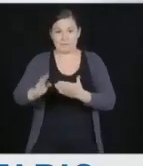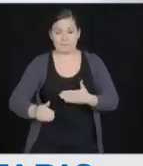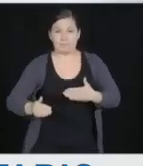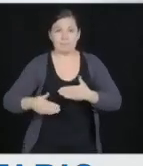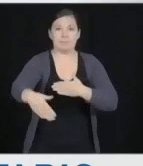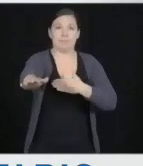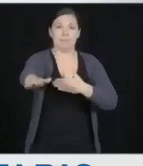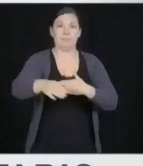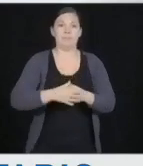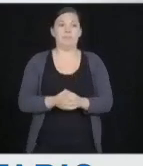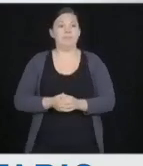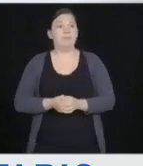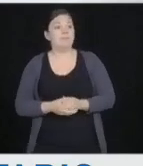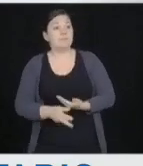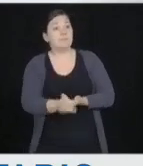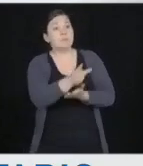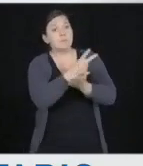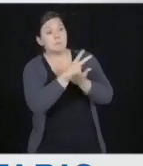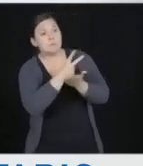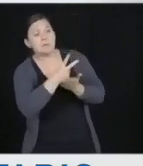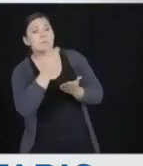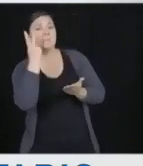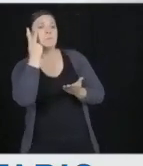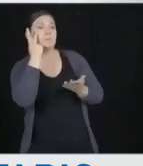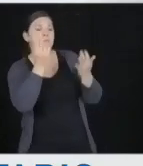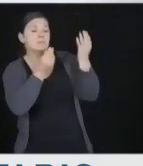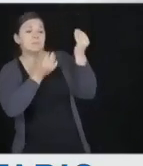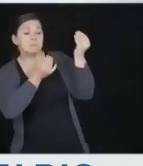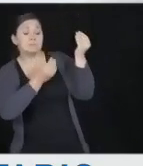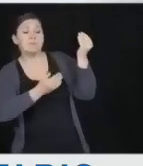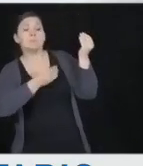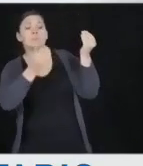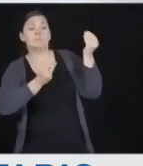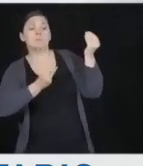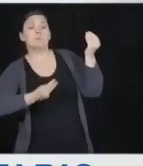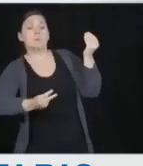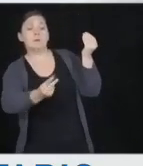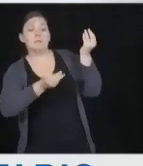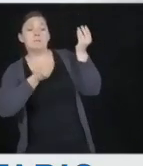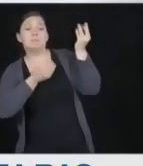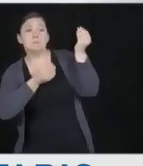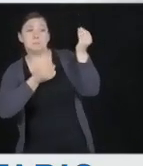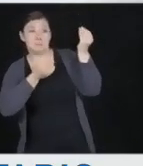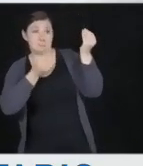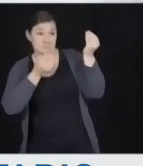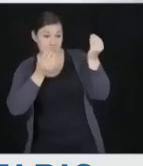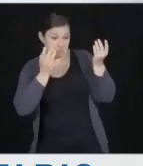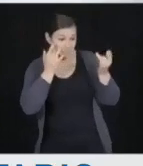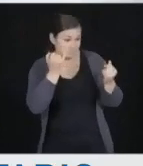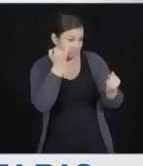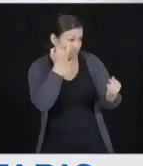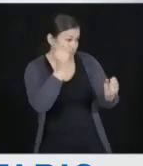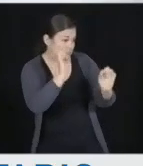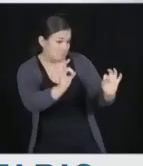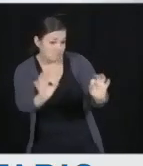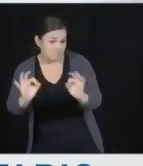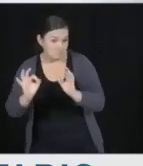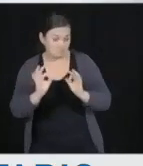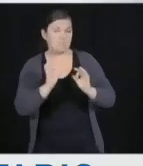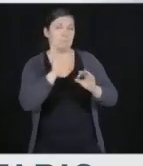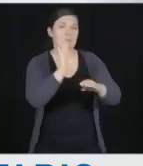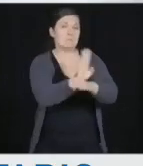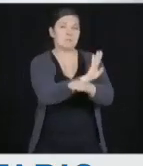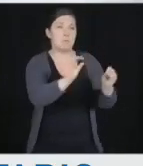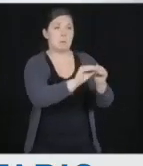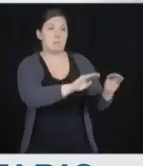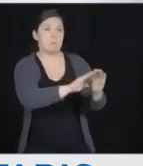we've made is not lost. Taking a pause in further reopening at this time will help us to avoid returning to